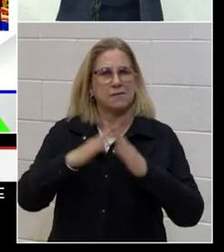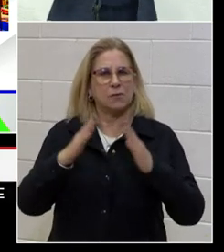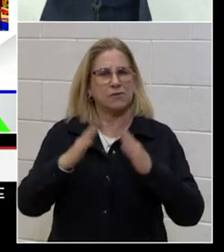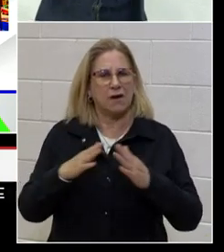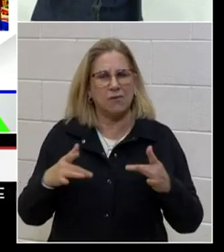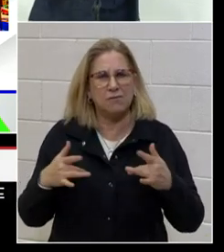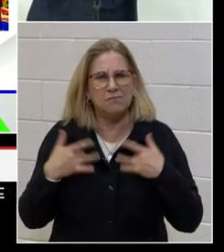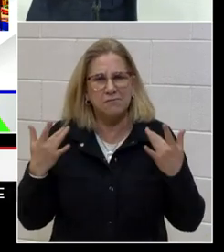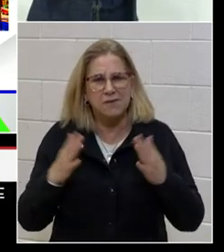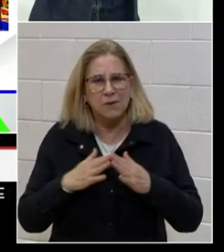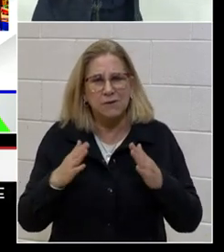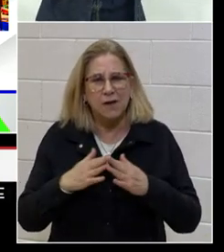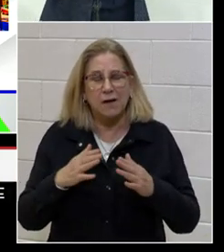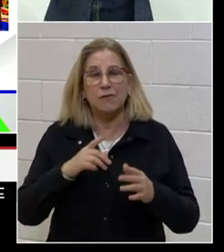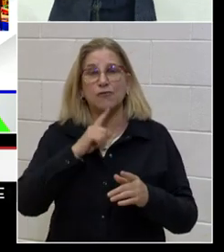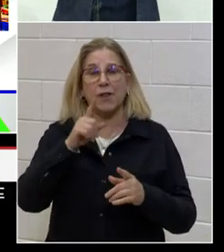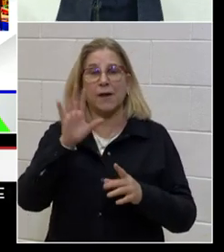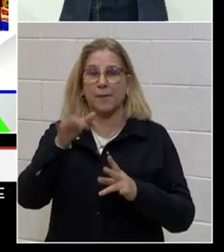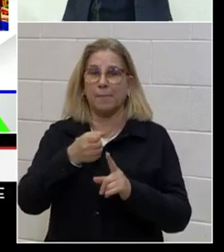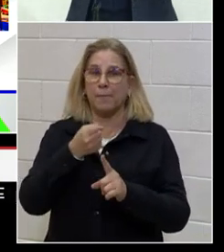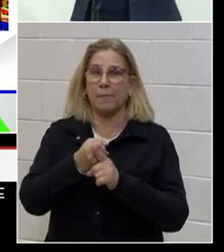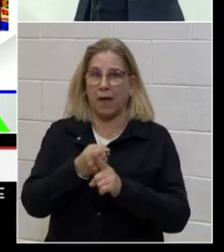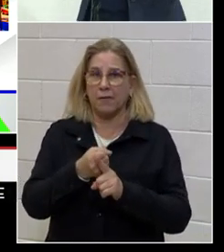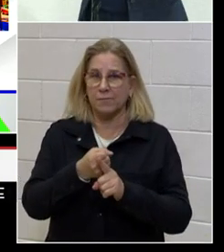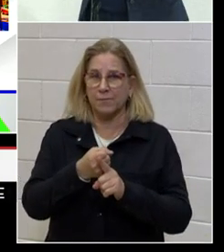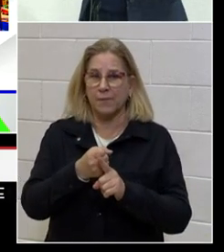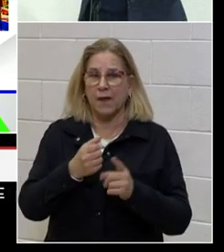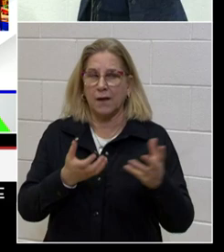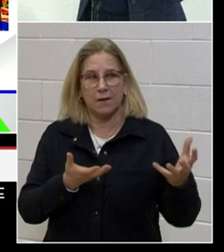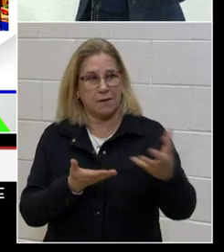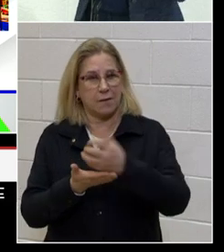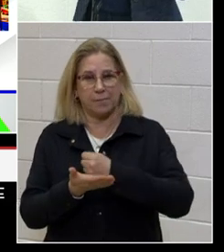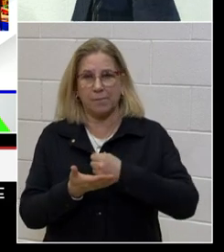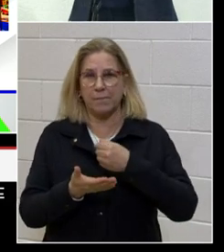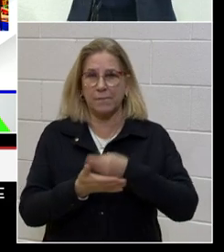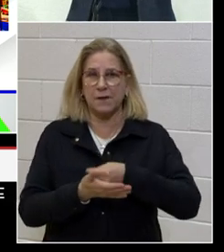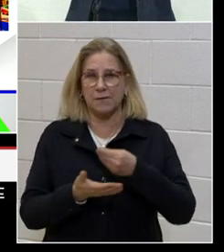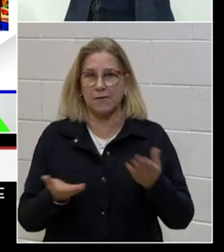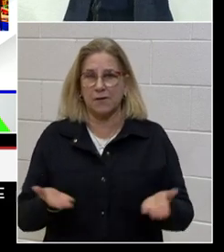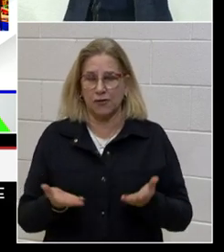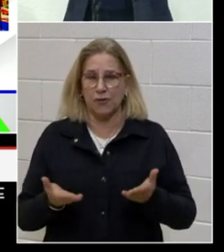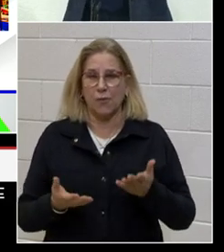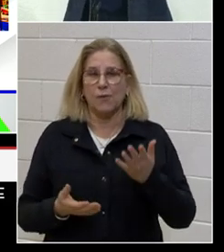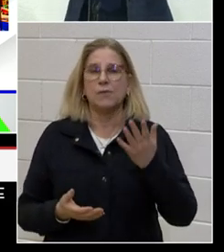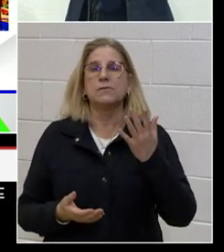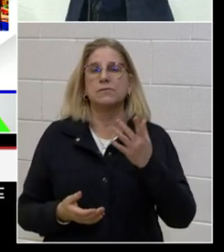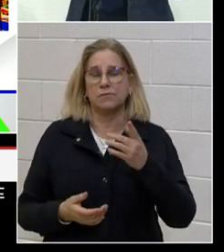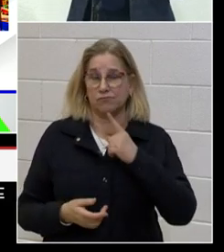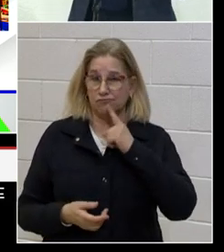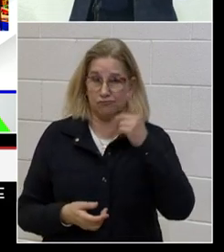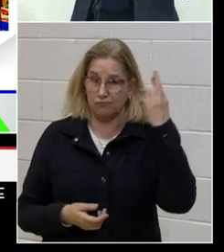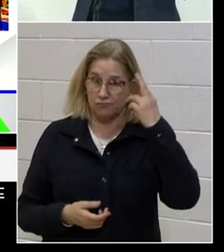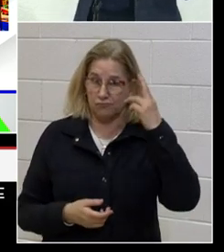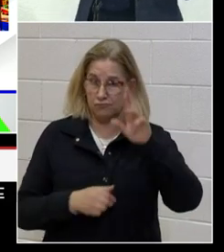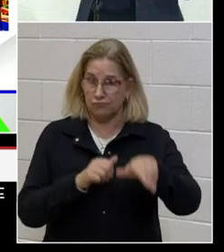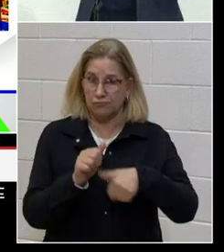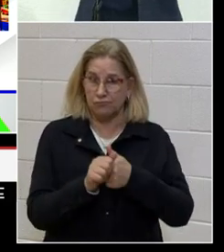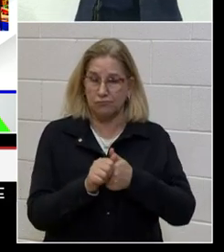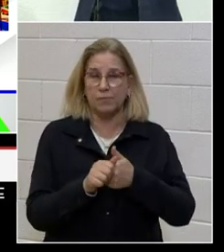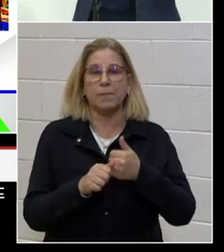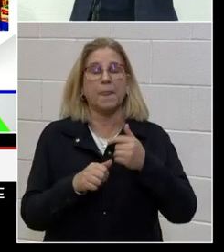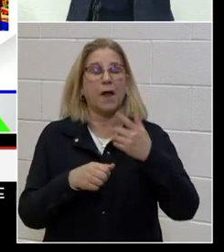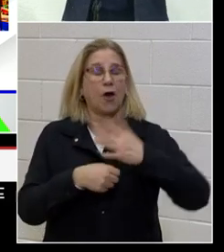on the revenues coming into the city, it's largely because of post-pandemic work